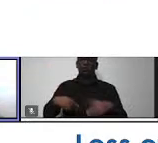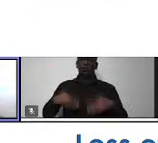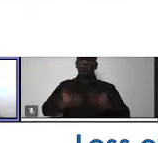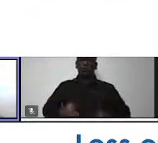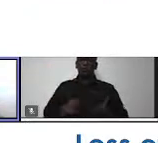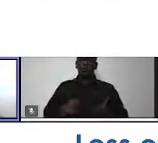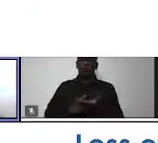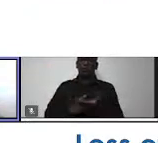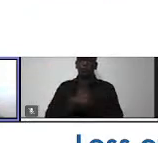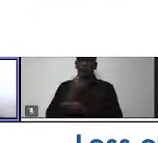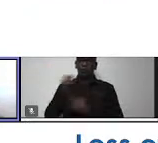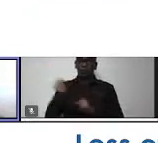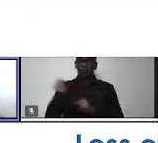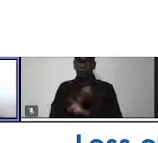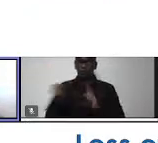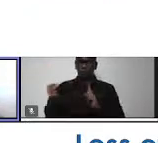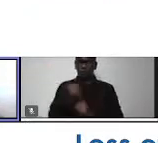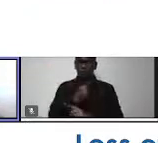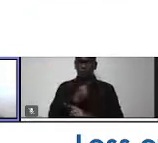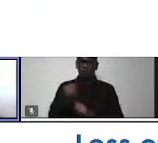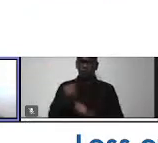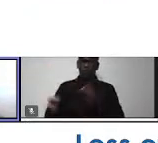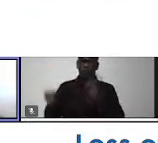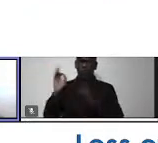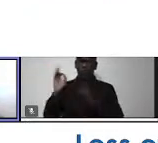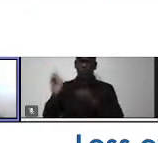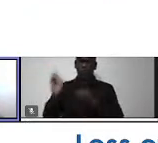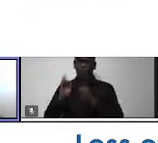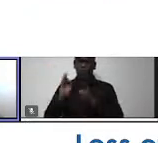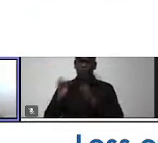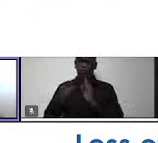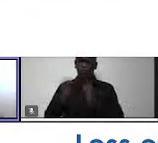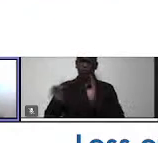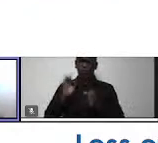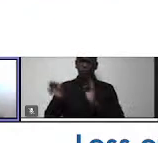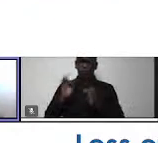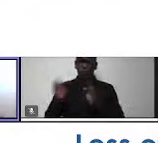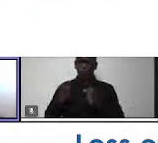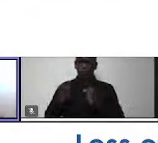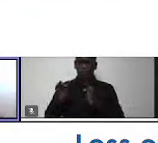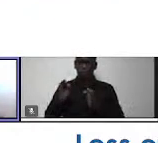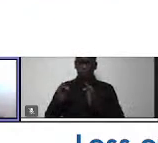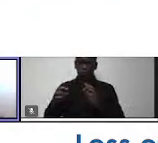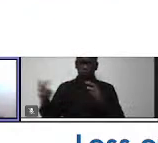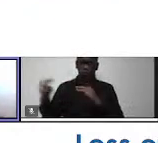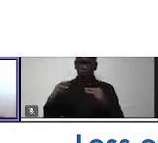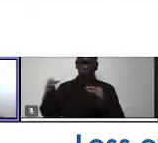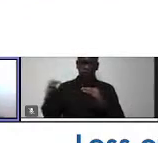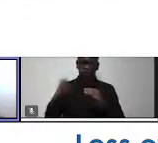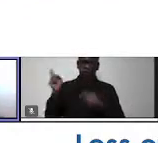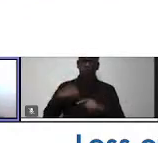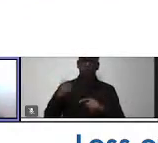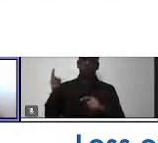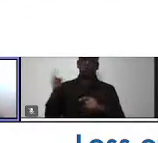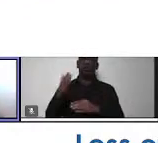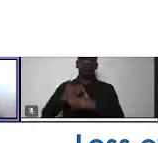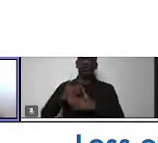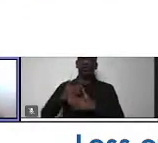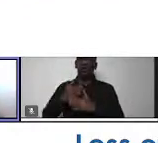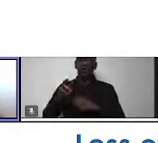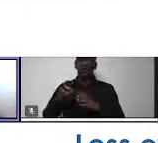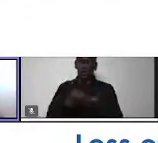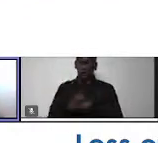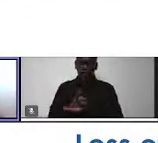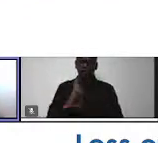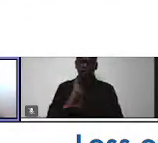the political violence and armed conflict in some countries, labor rights actually issues, with the exception actually of